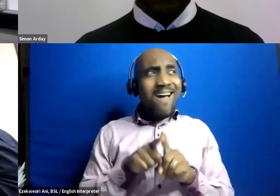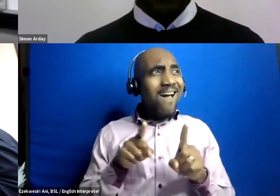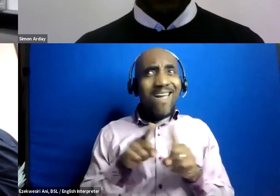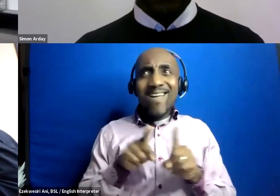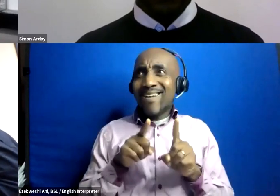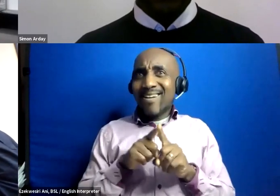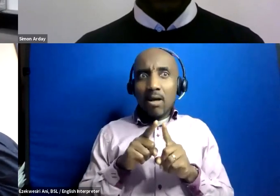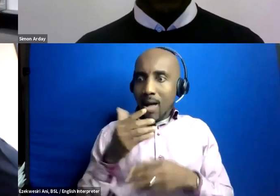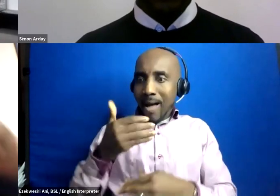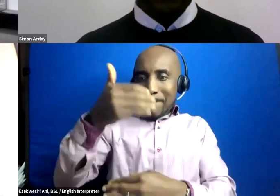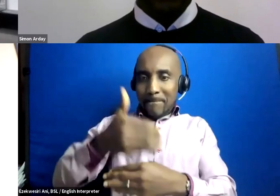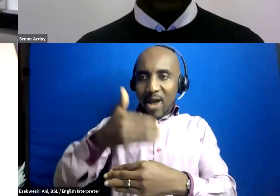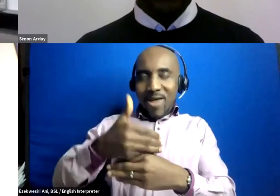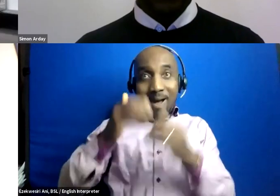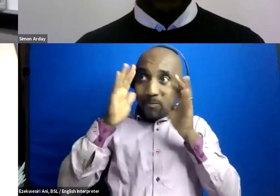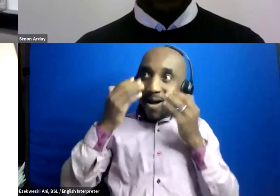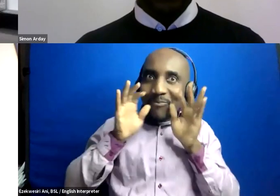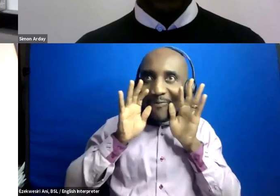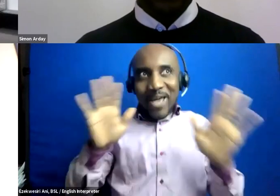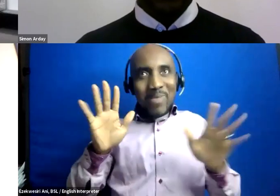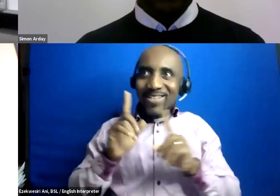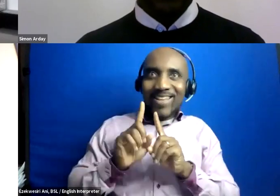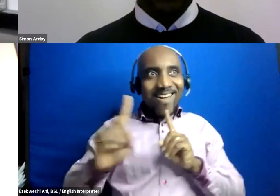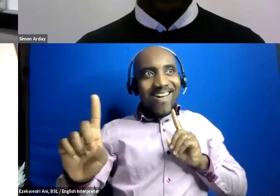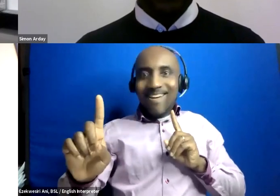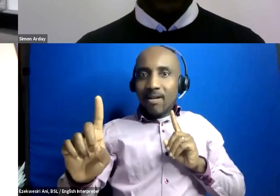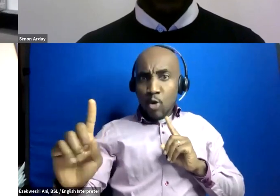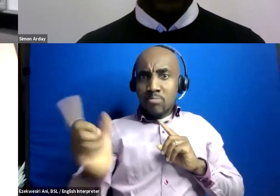celebrity barrier that I had was gone.